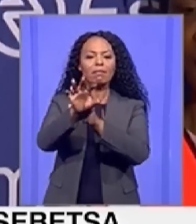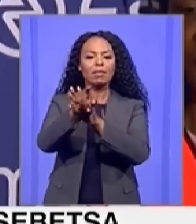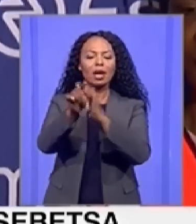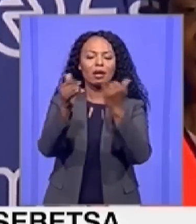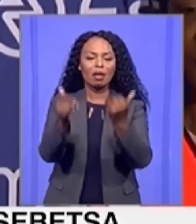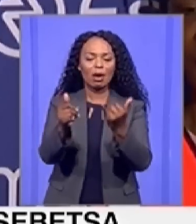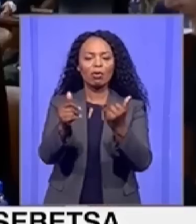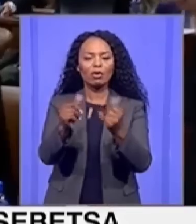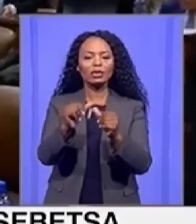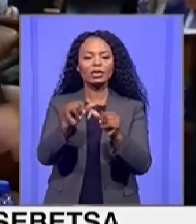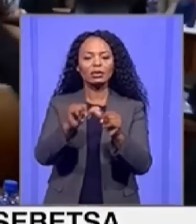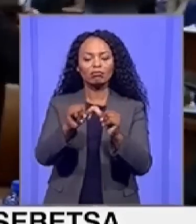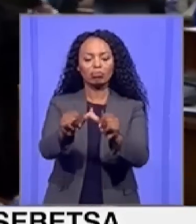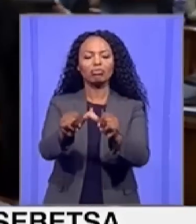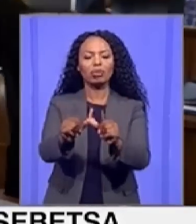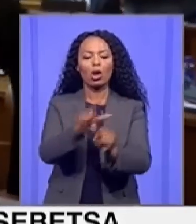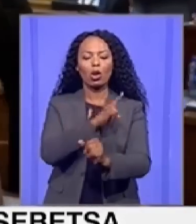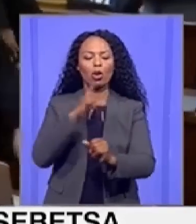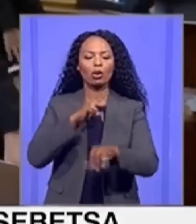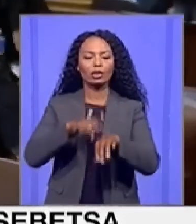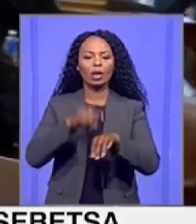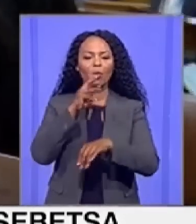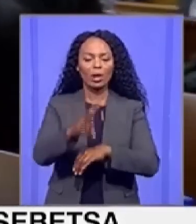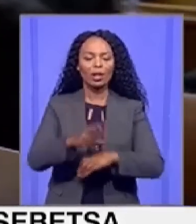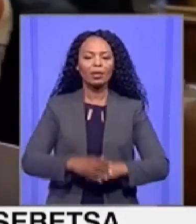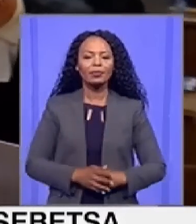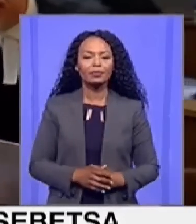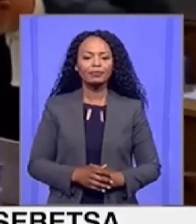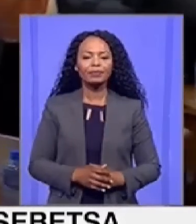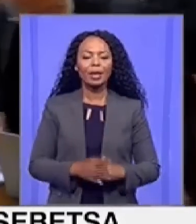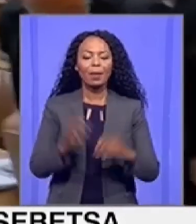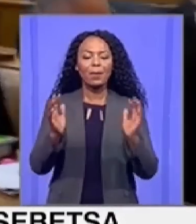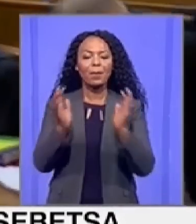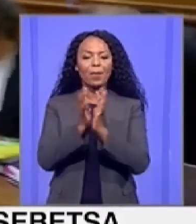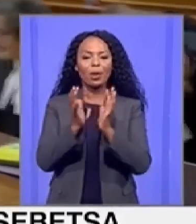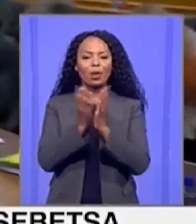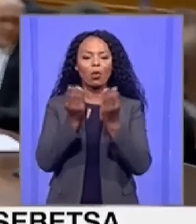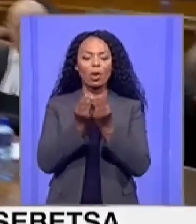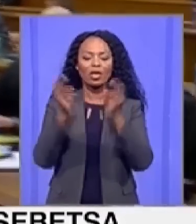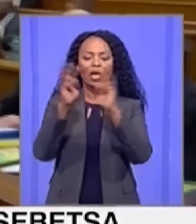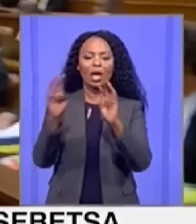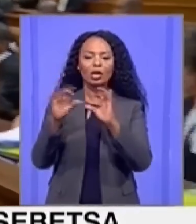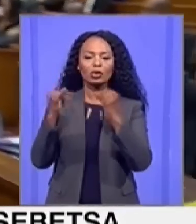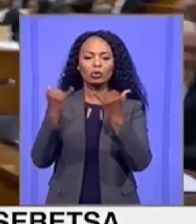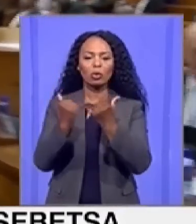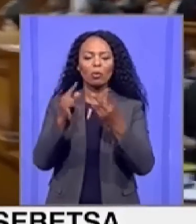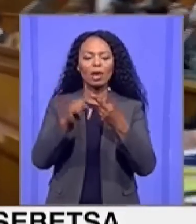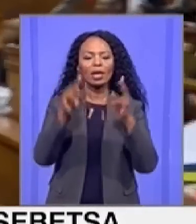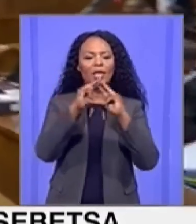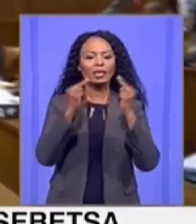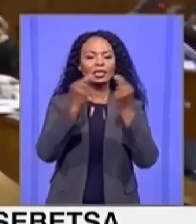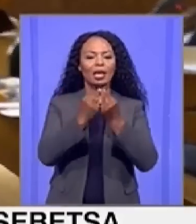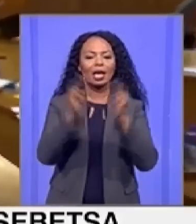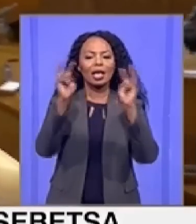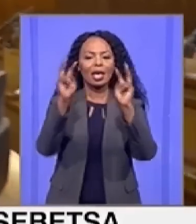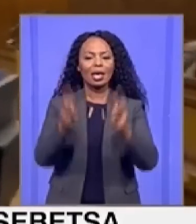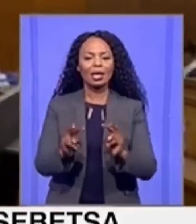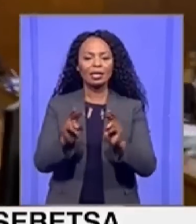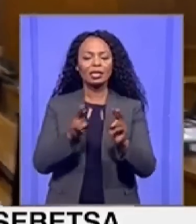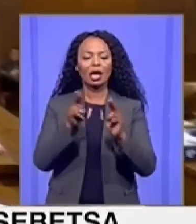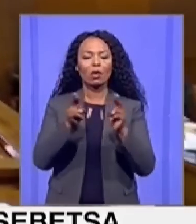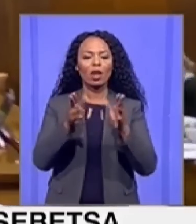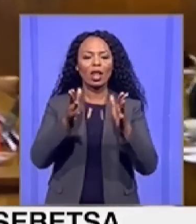a period of time. Ho sa le jwalo kopong e kopanetsweng kgahlanong le Eskom mmuso le National Energy Regulator e